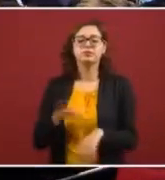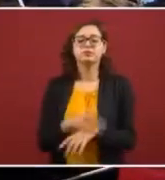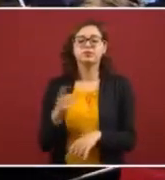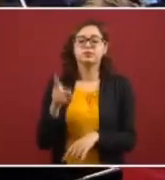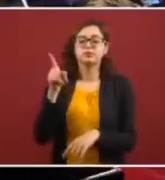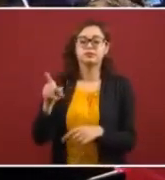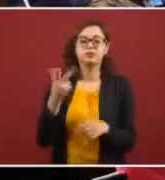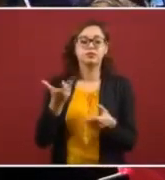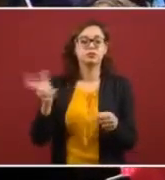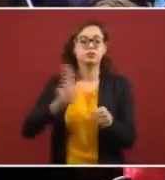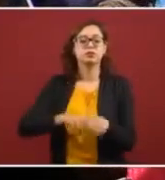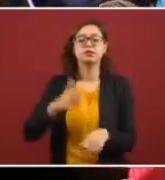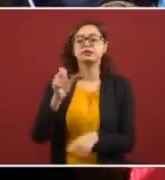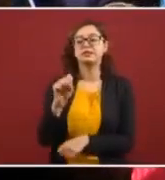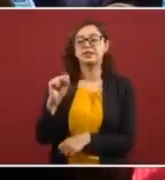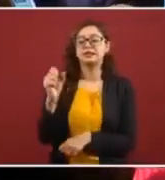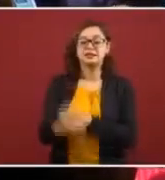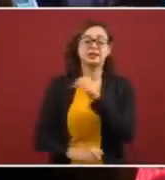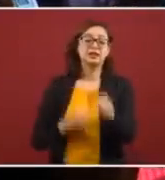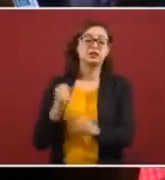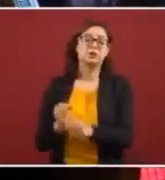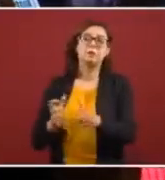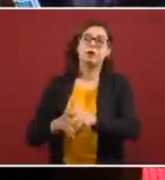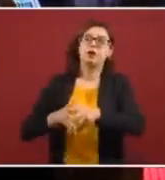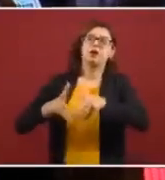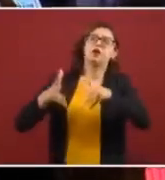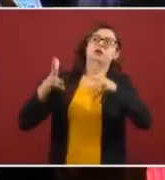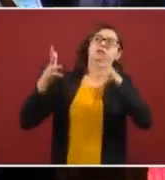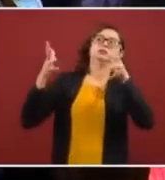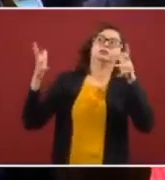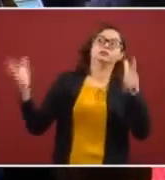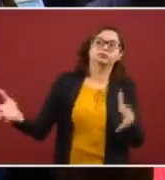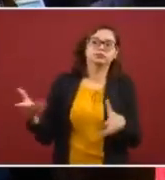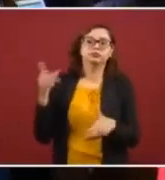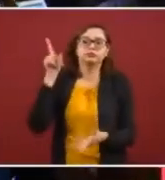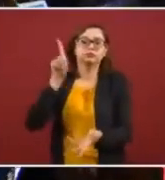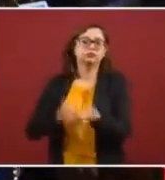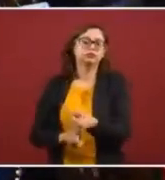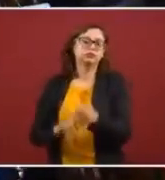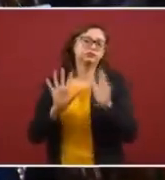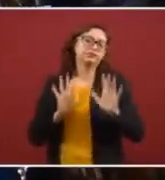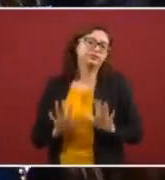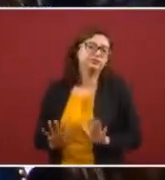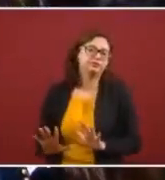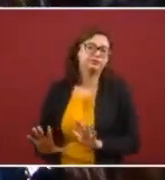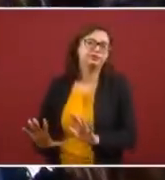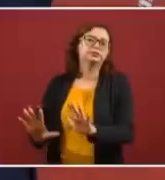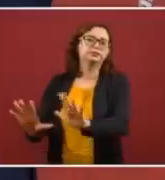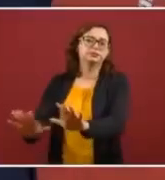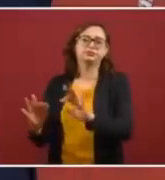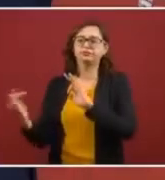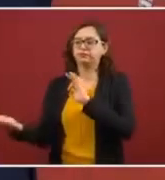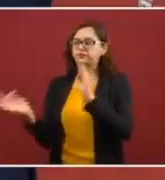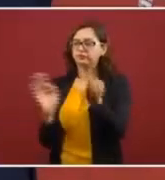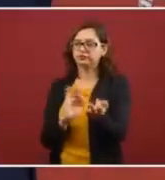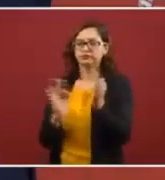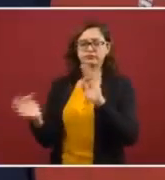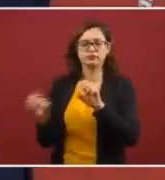So I think they're going to make new hospitals where they're removing, they have to demolish the ones that are there and start over.